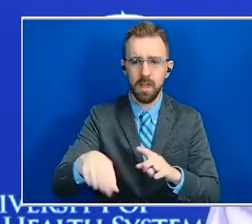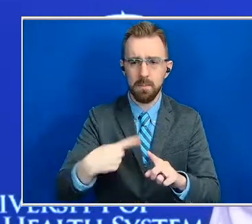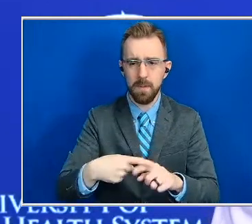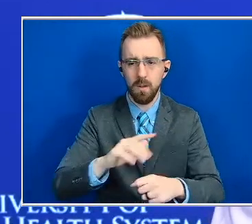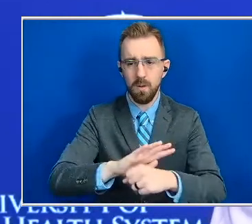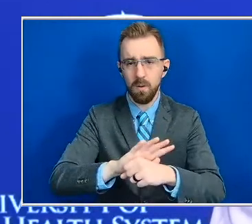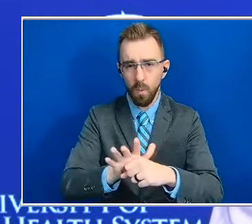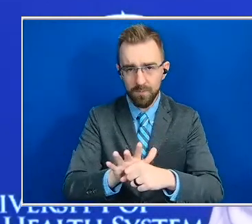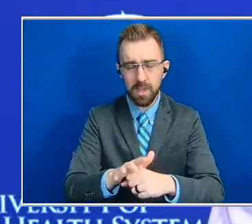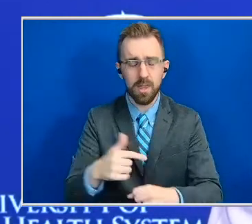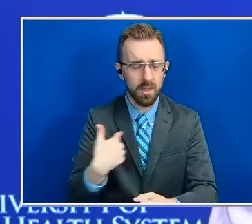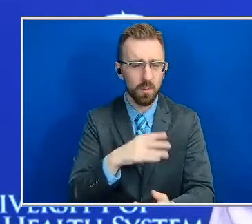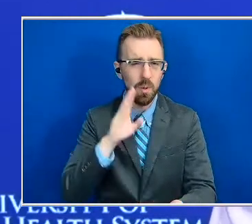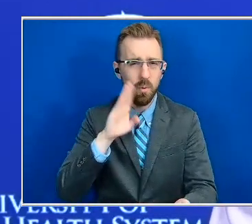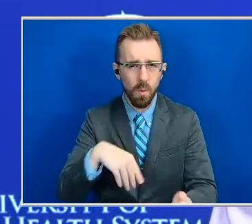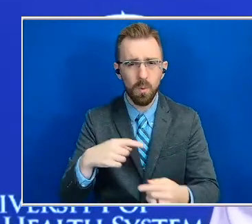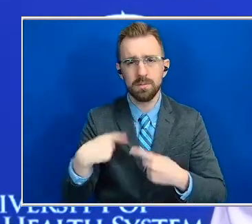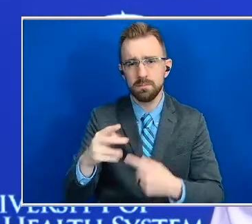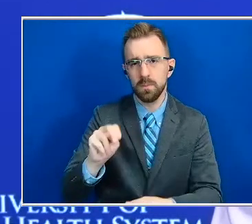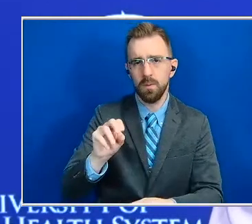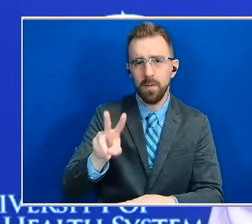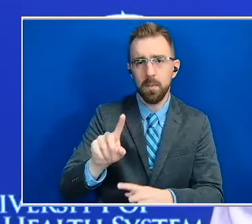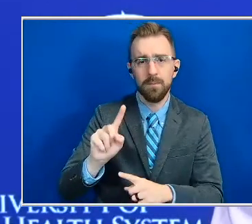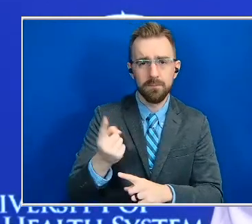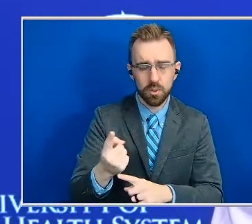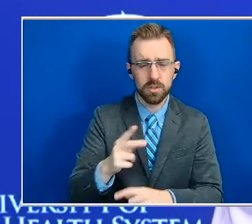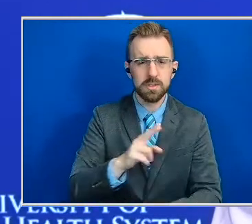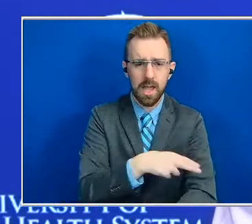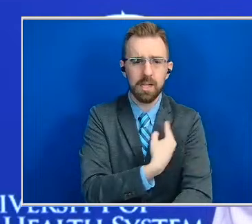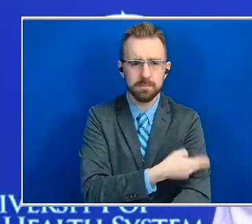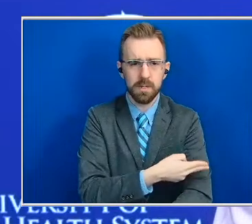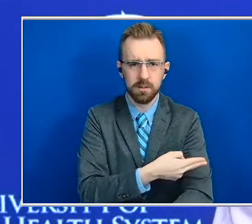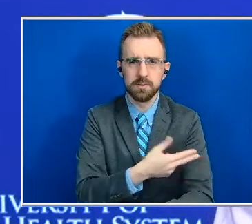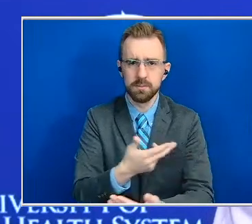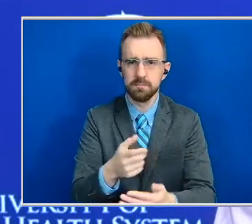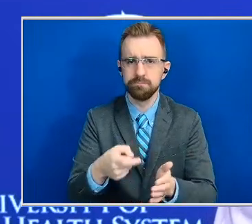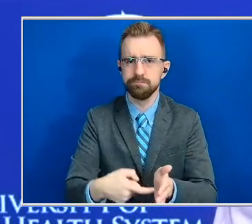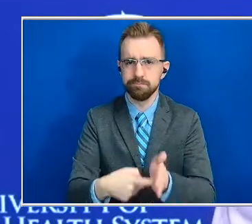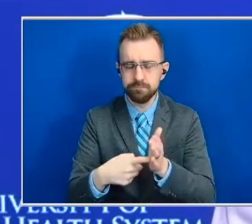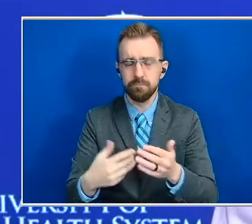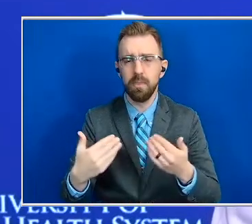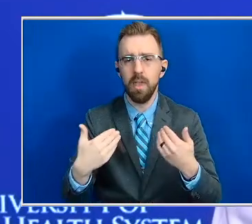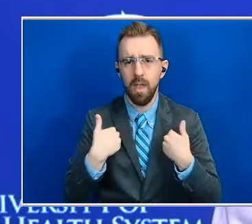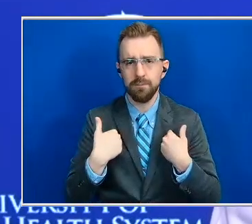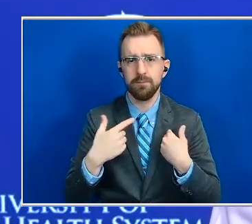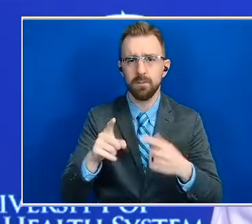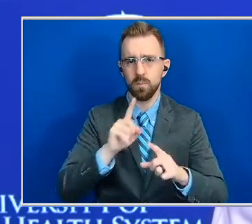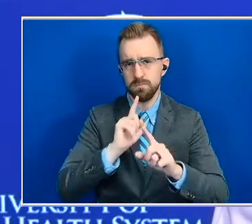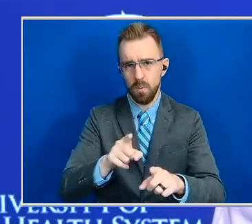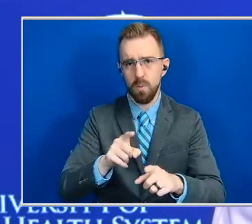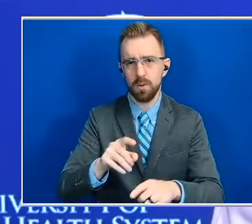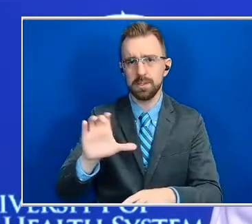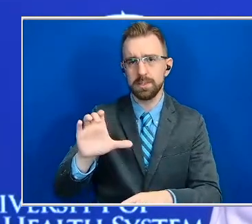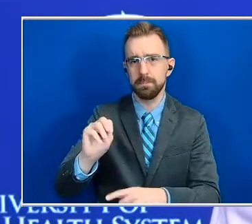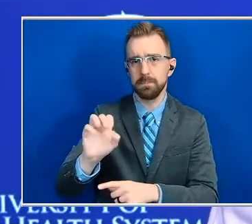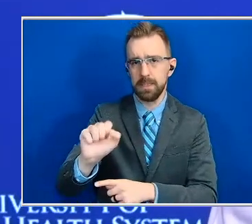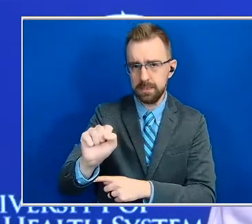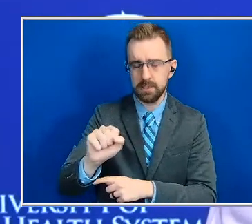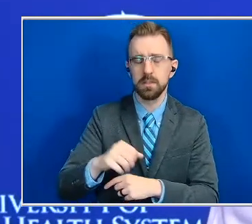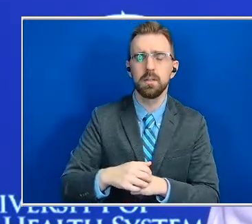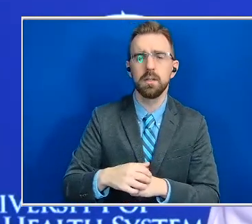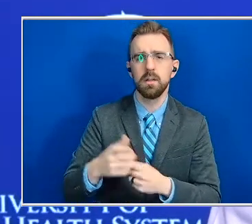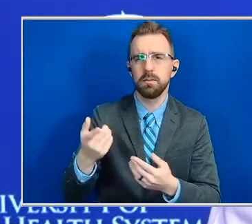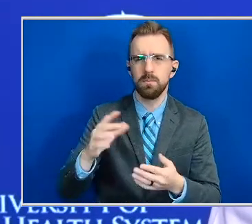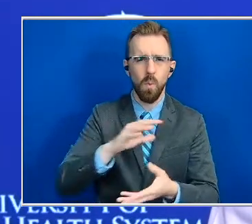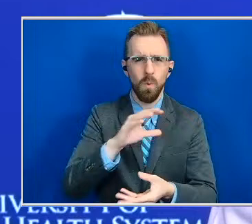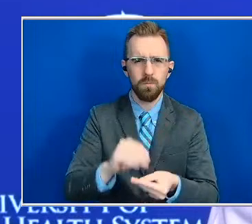know since November 1 now, hospitals are mandatorily having to report to CMS. But overall, those